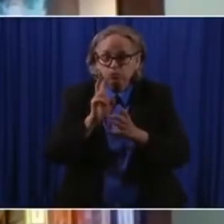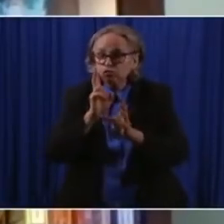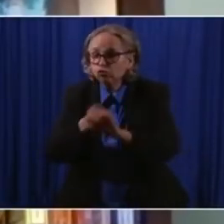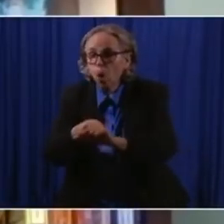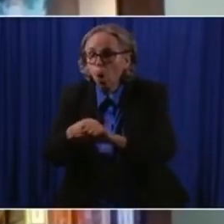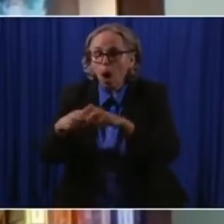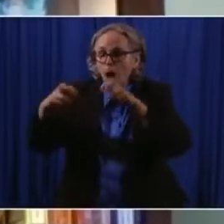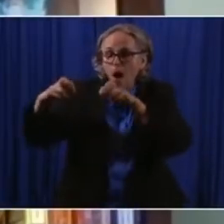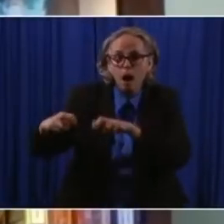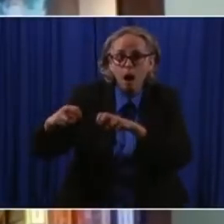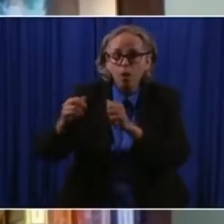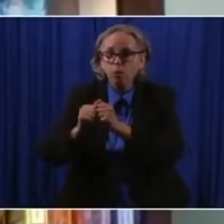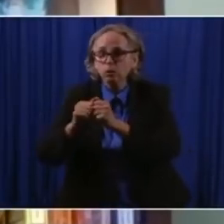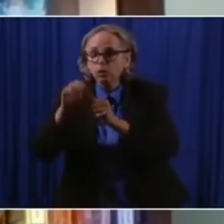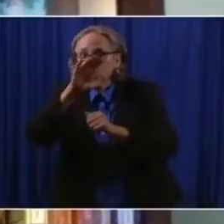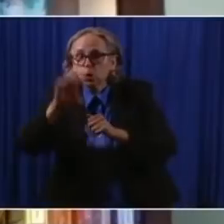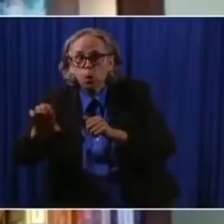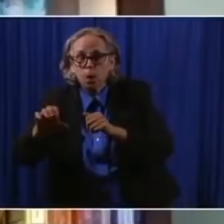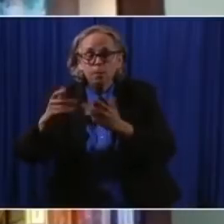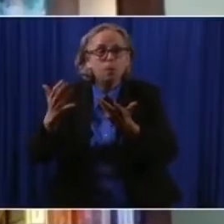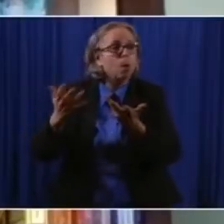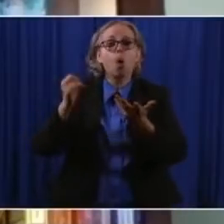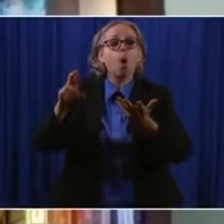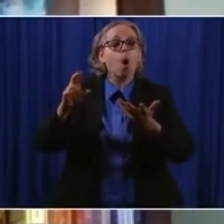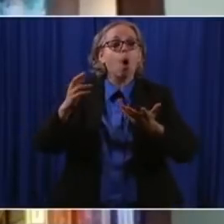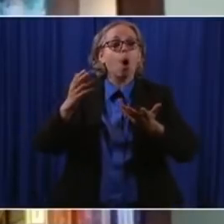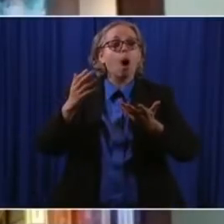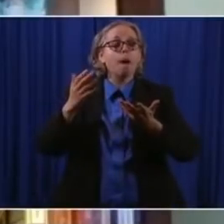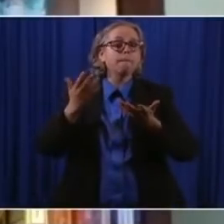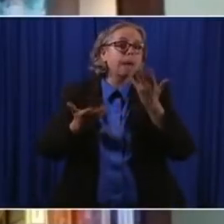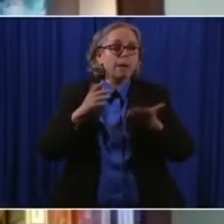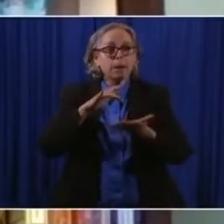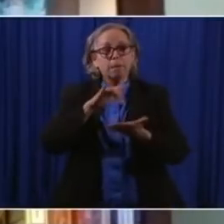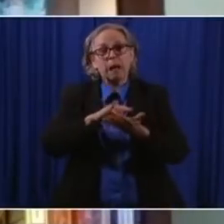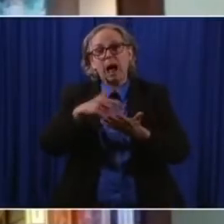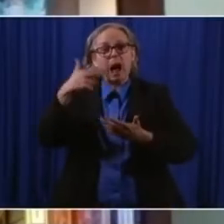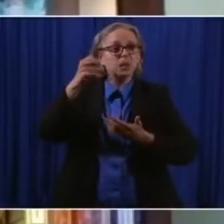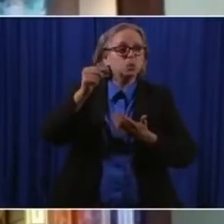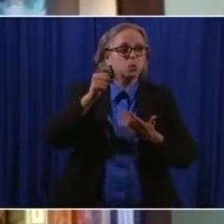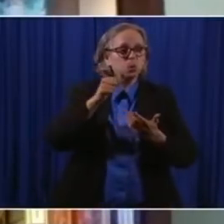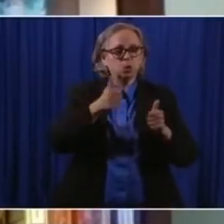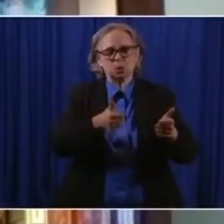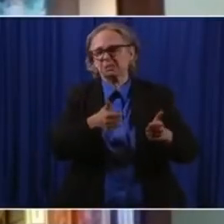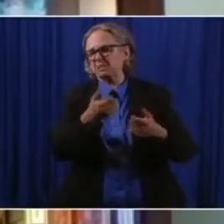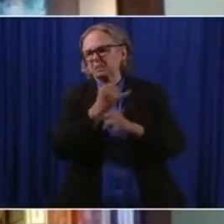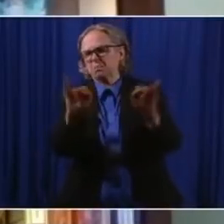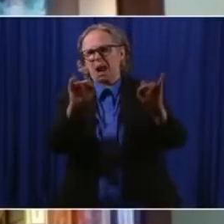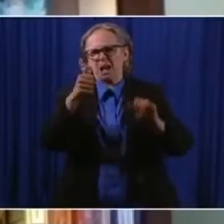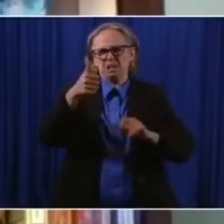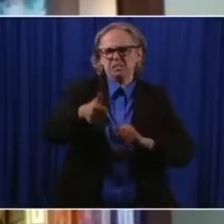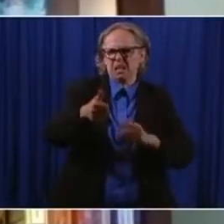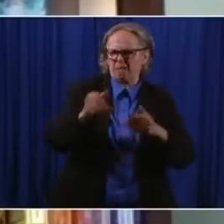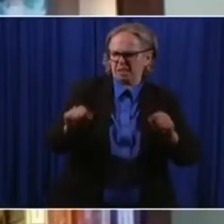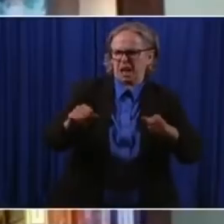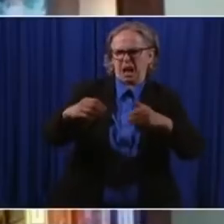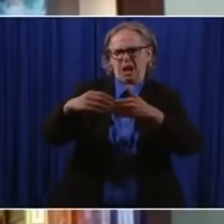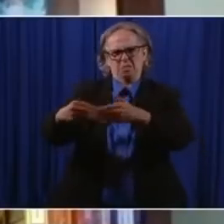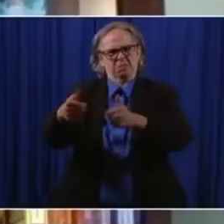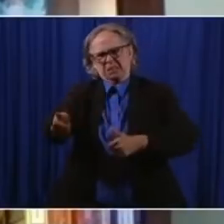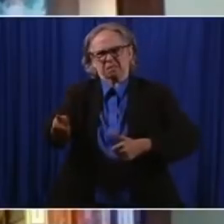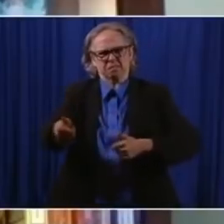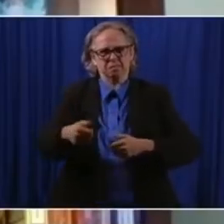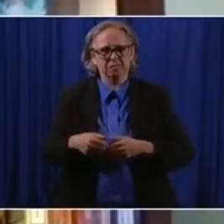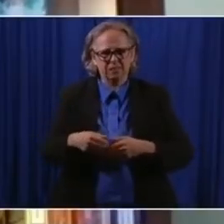that? Or is it like the middle and high school students where it's going to be more self-guided and there's going to be educators that